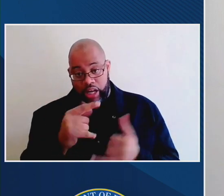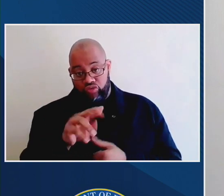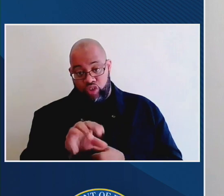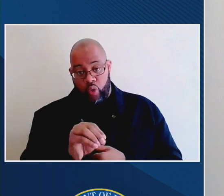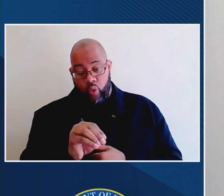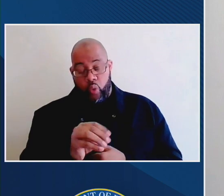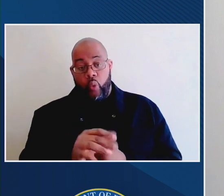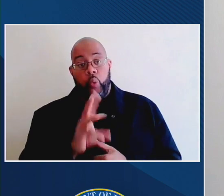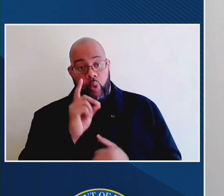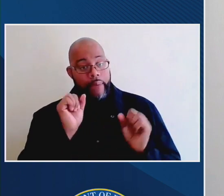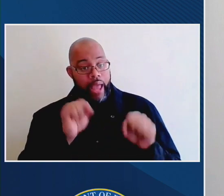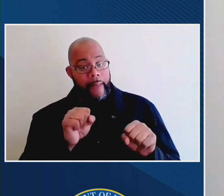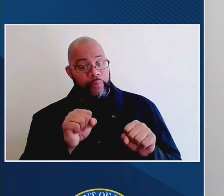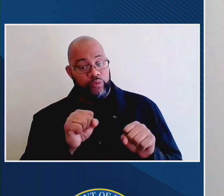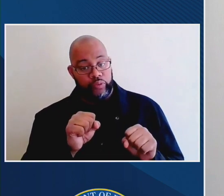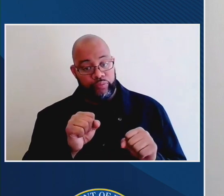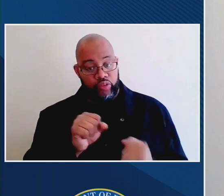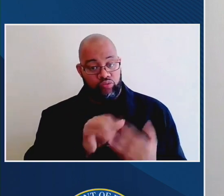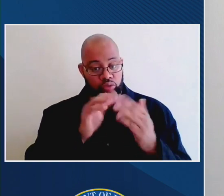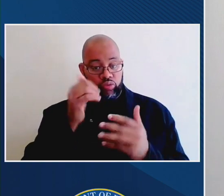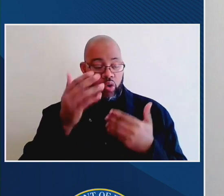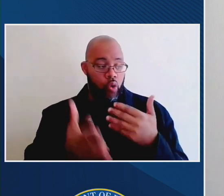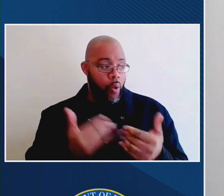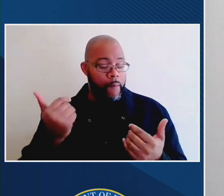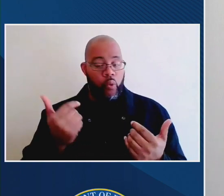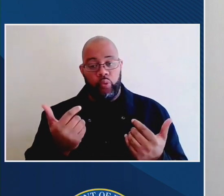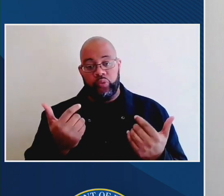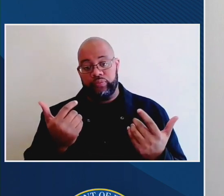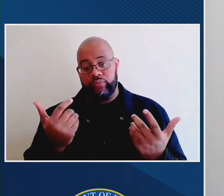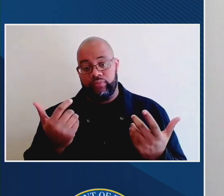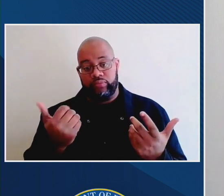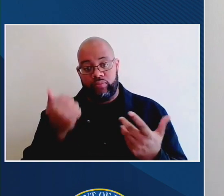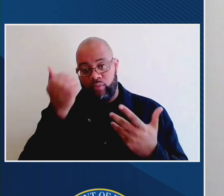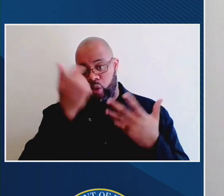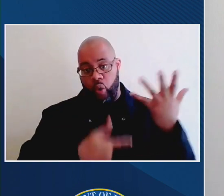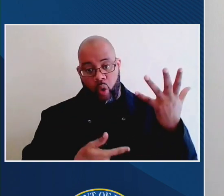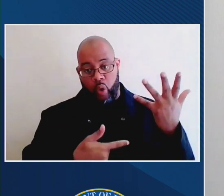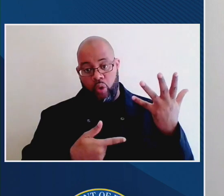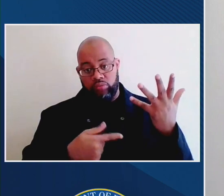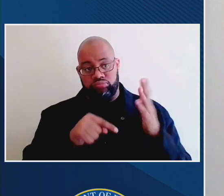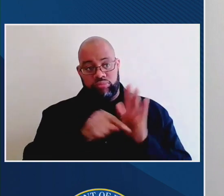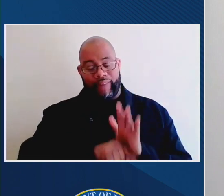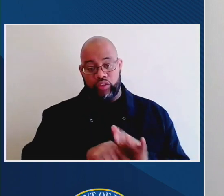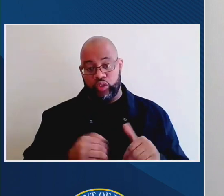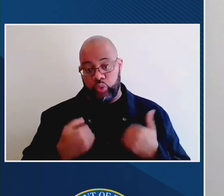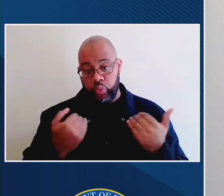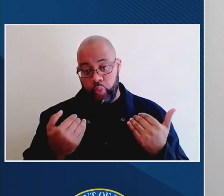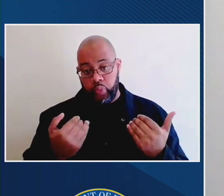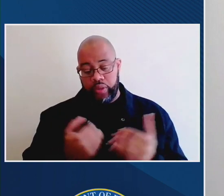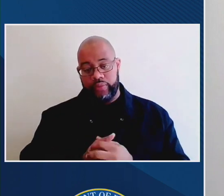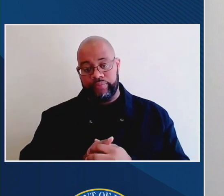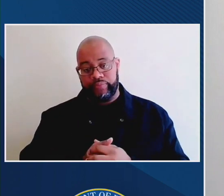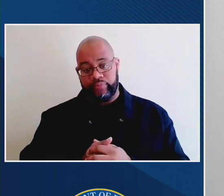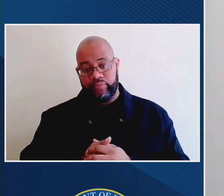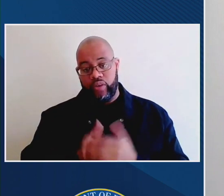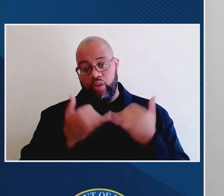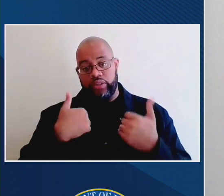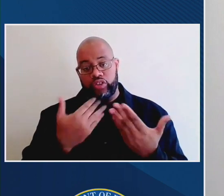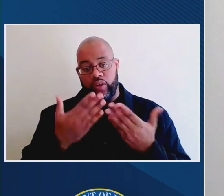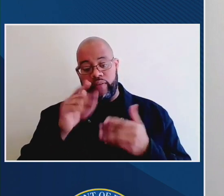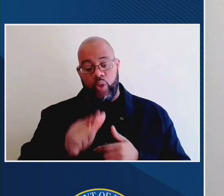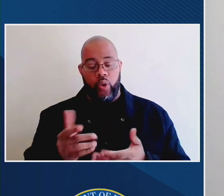able to address almost all disadvantaged youth. We currently serve the low income,